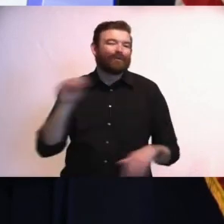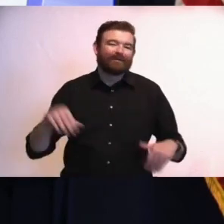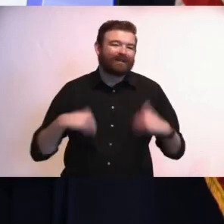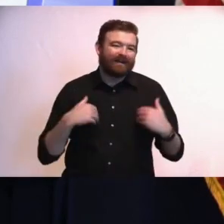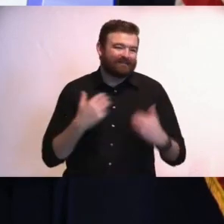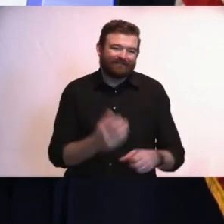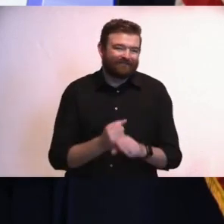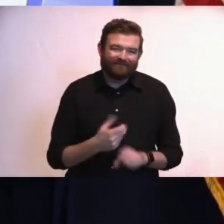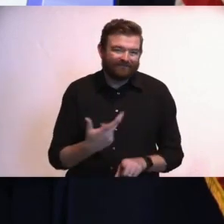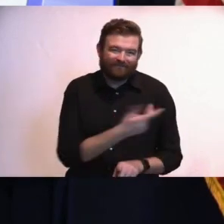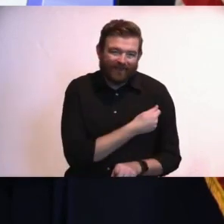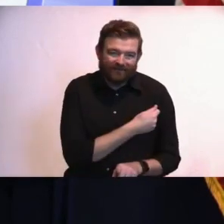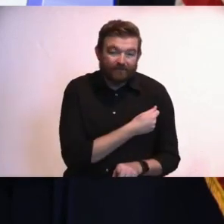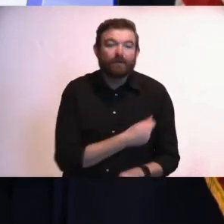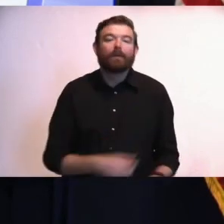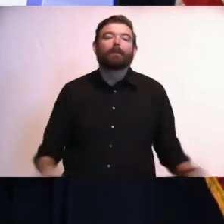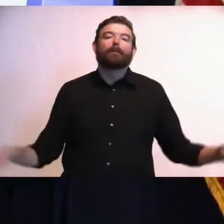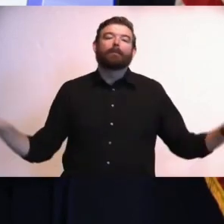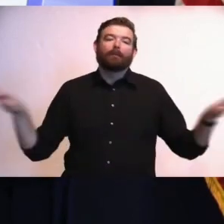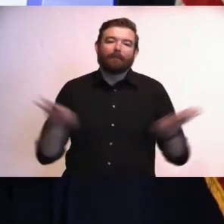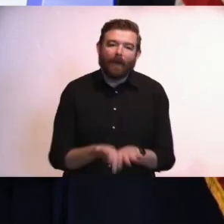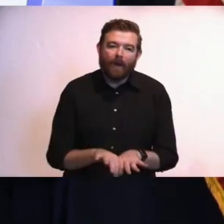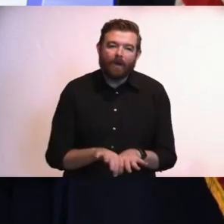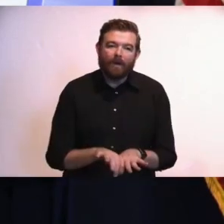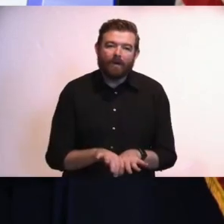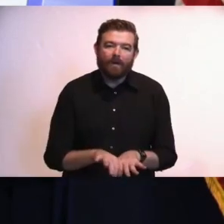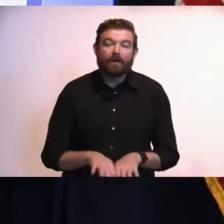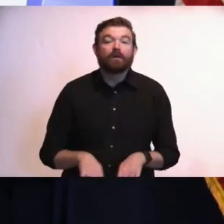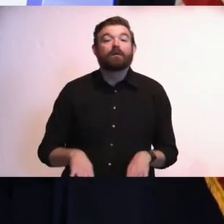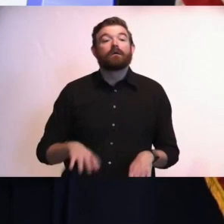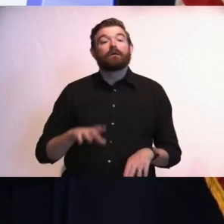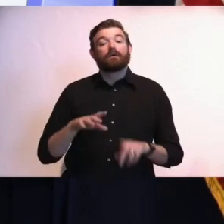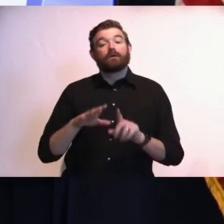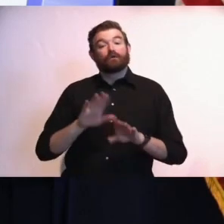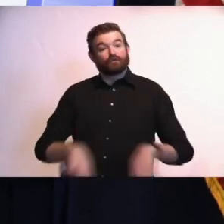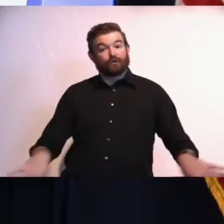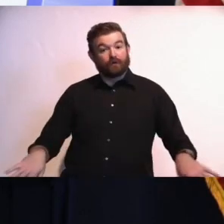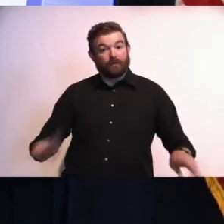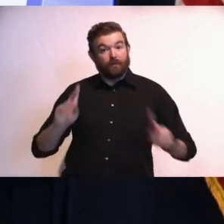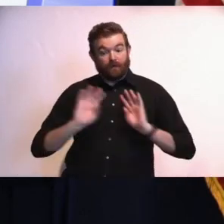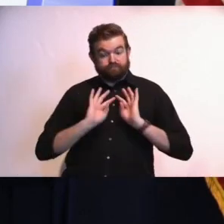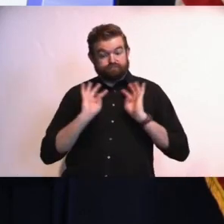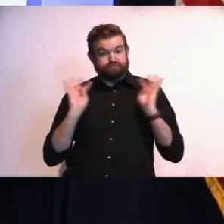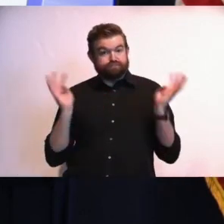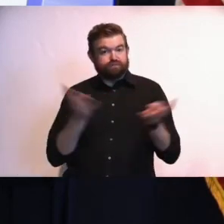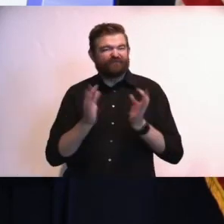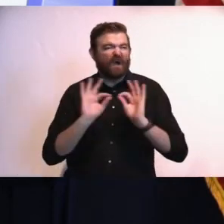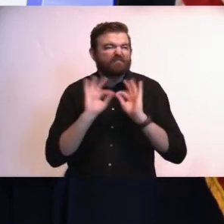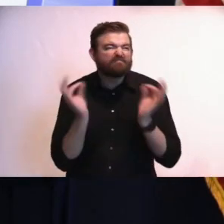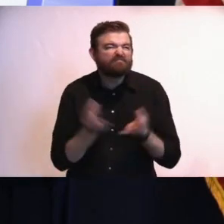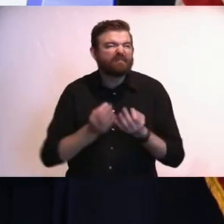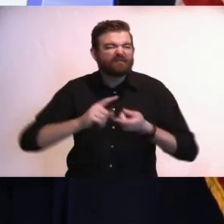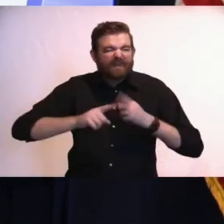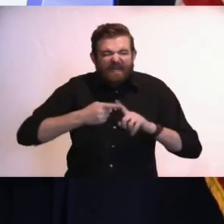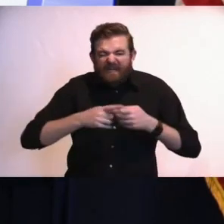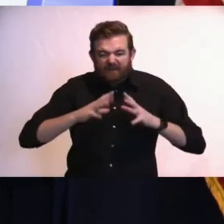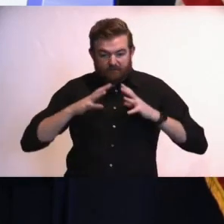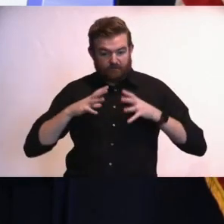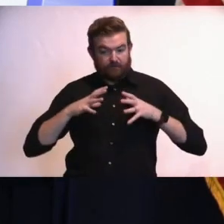they be surrounded with people who are vaccinated. Approximately 520,000